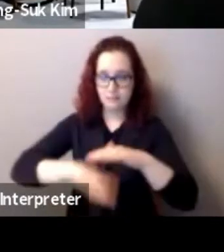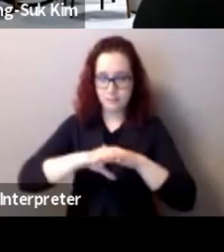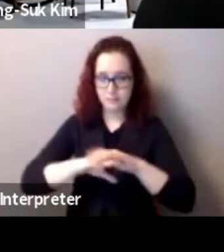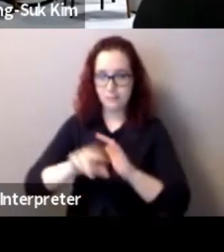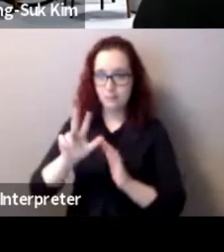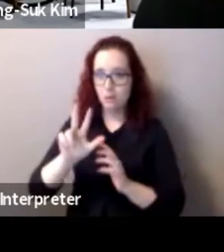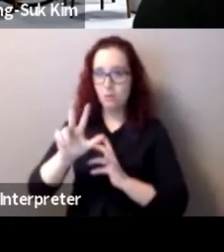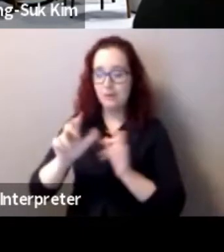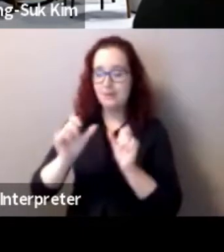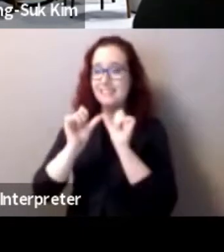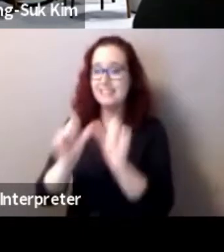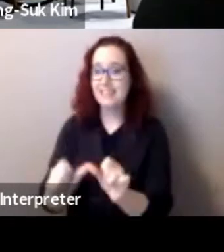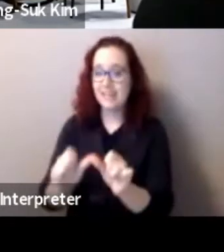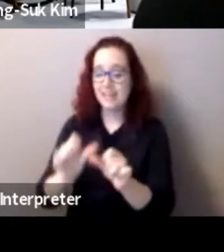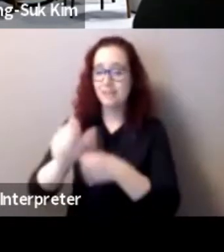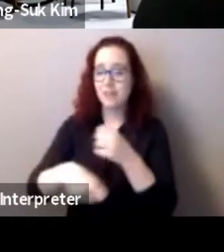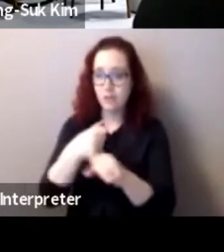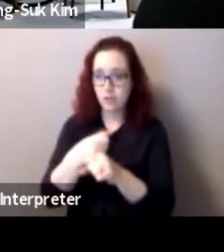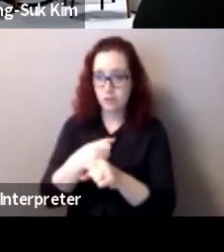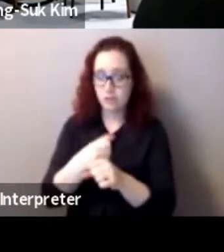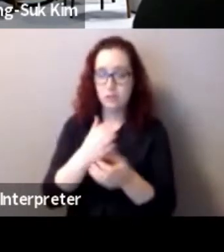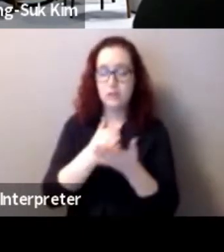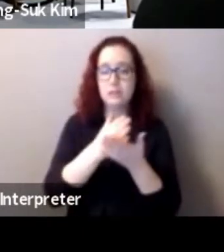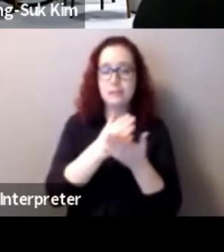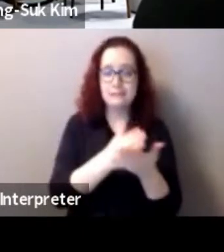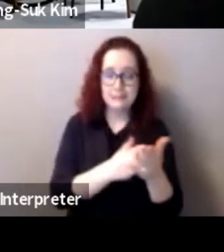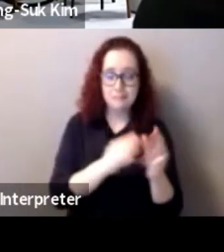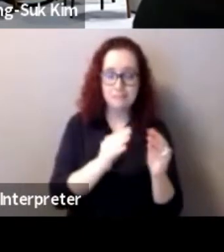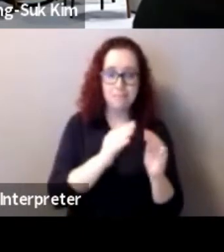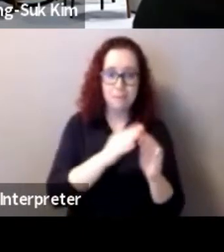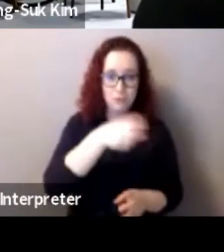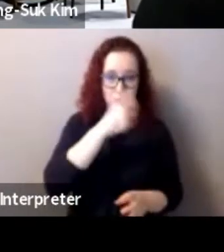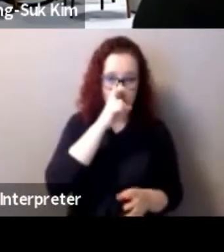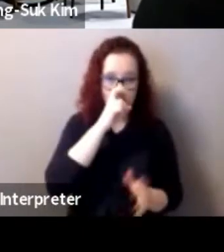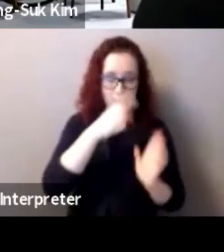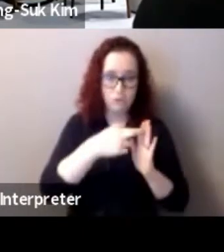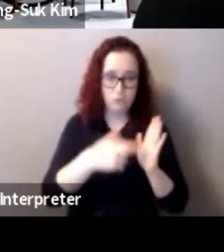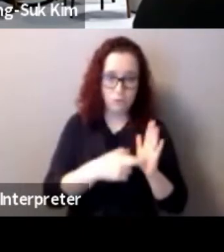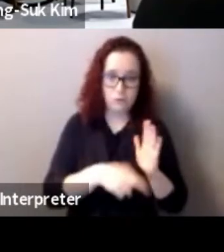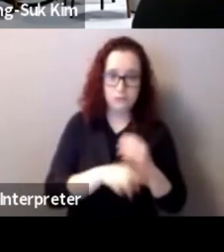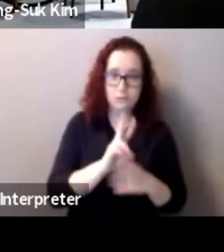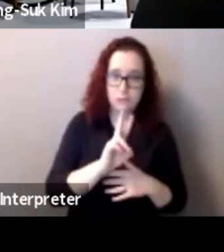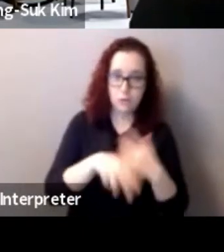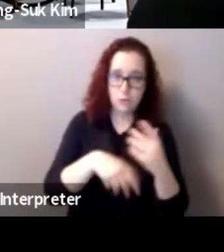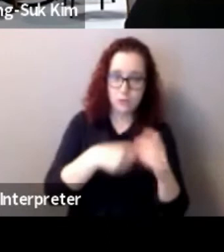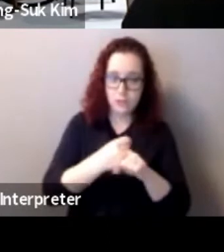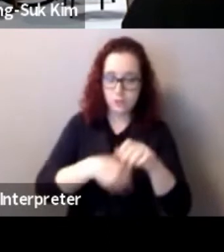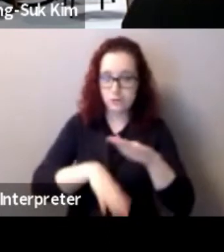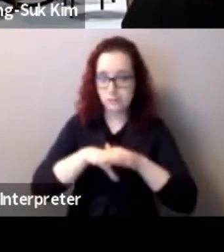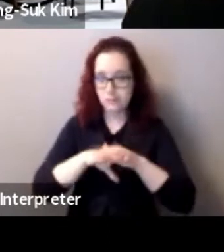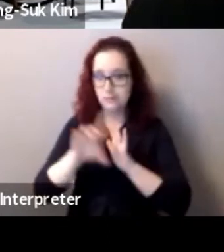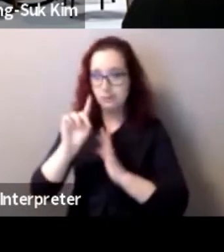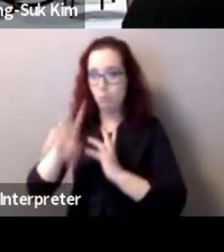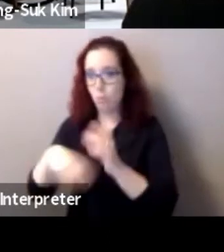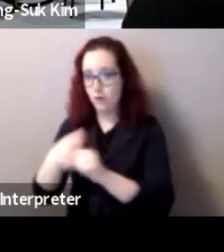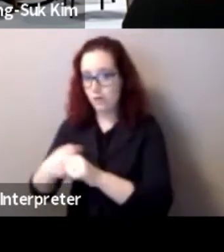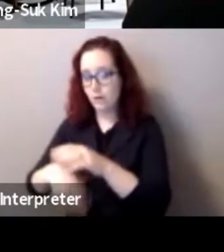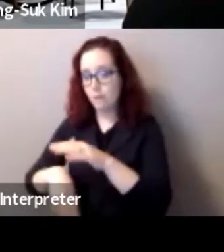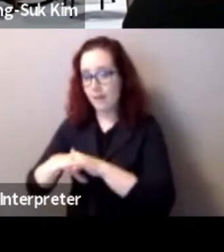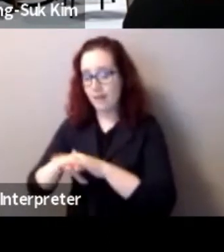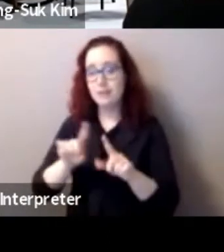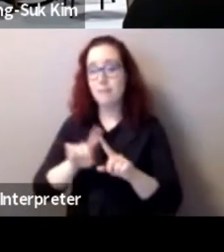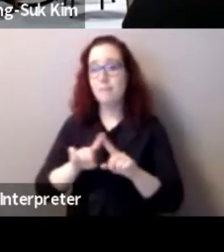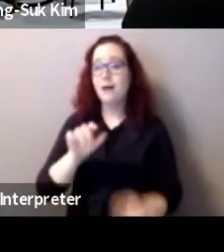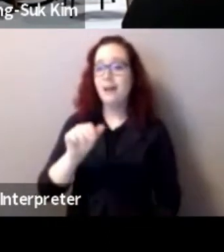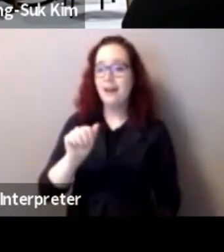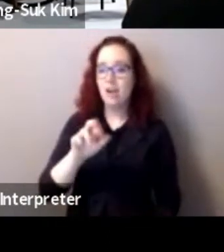3 consecutive years. Some of your SIGs have more strict rules saying it's 2 or even 1, but the maximum would be 3.